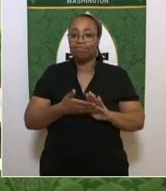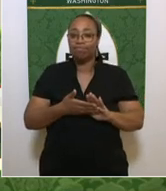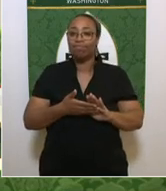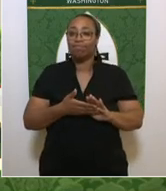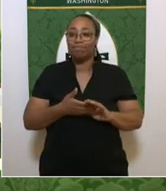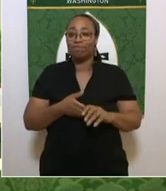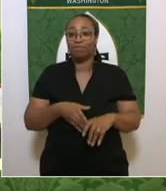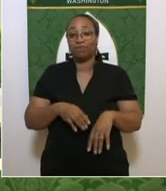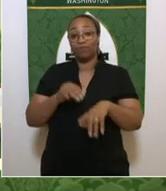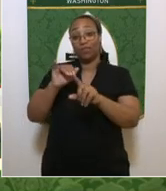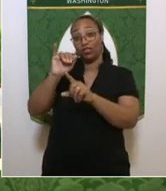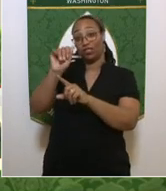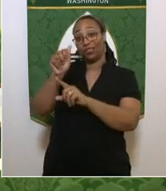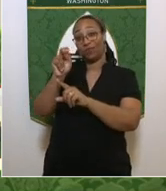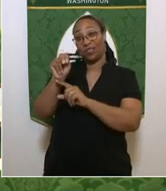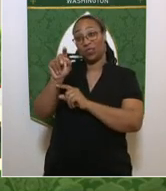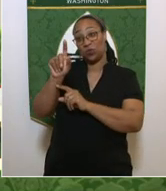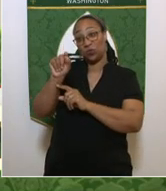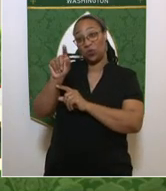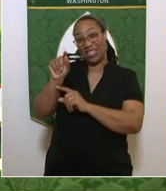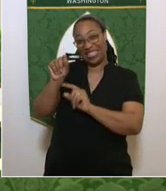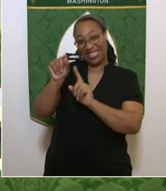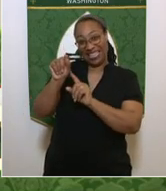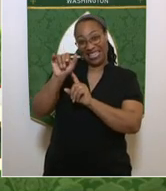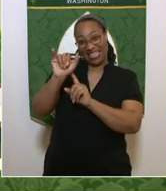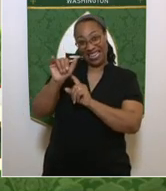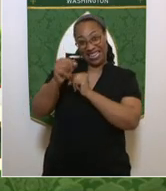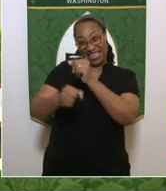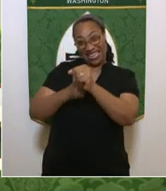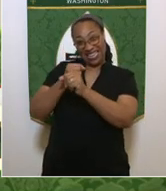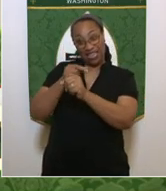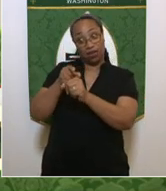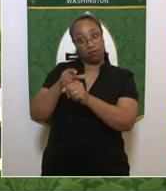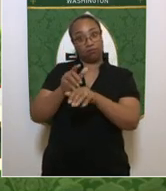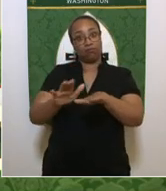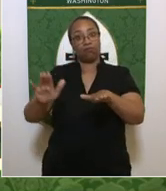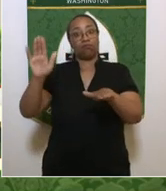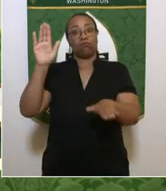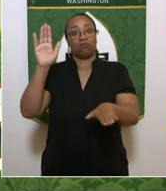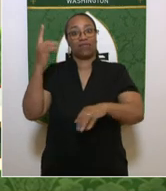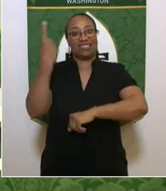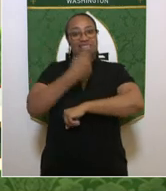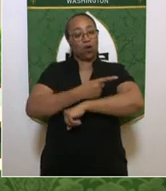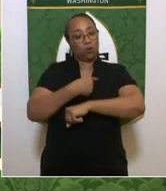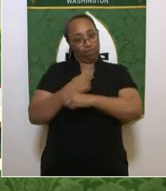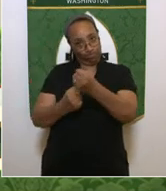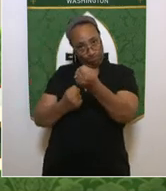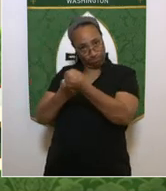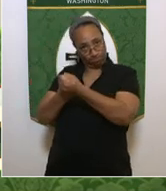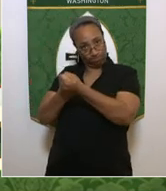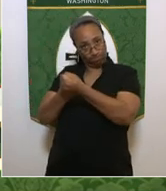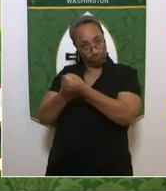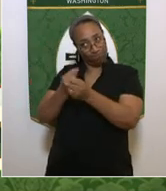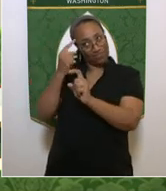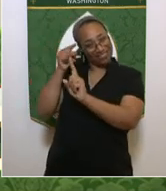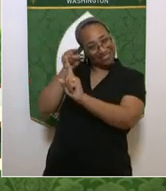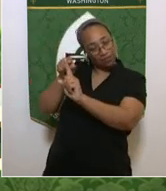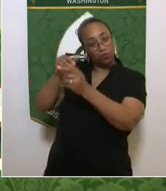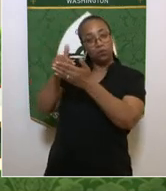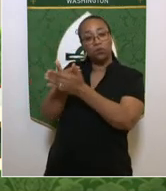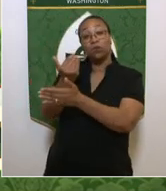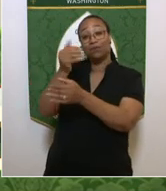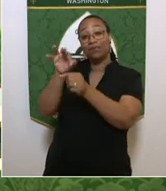as the city the inauguration activities for the next president of the United States. So we will